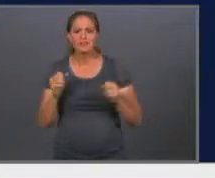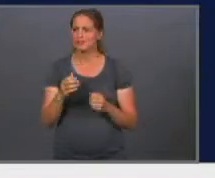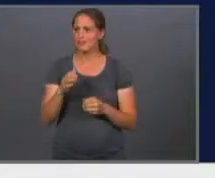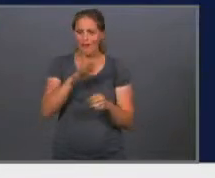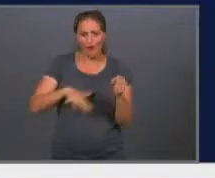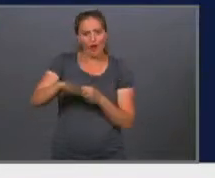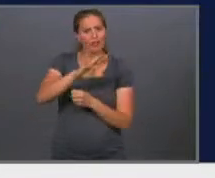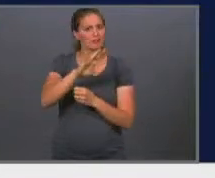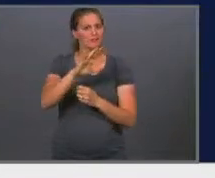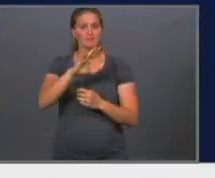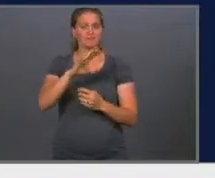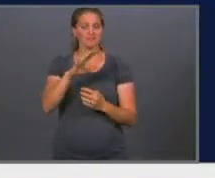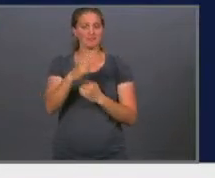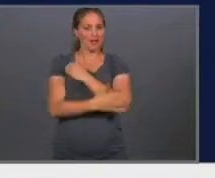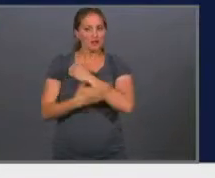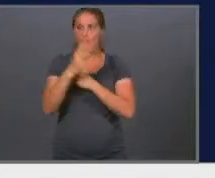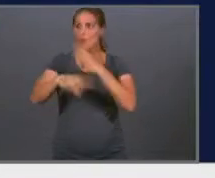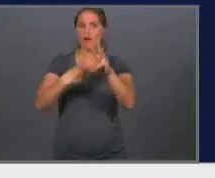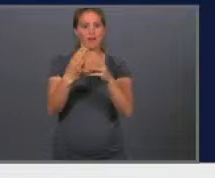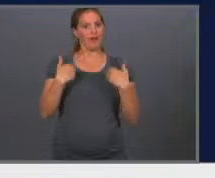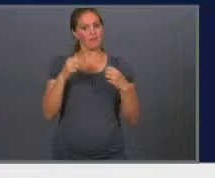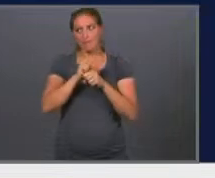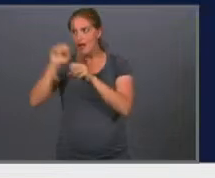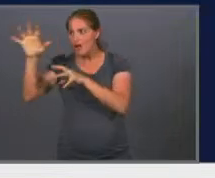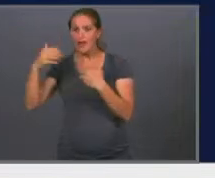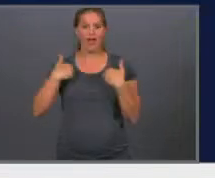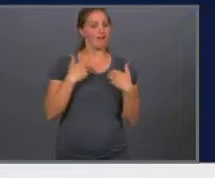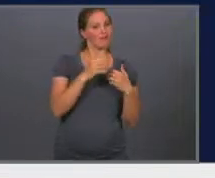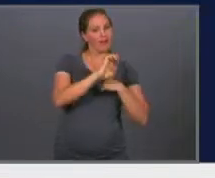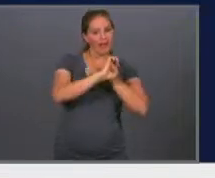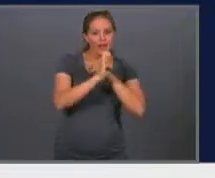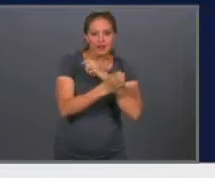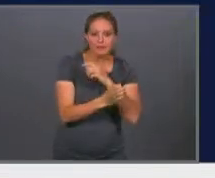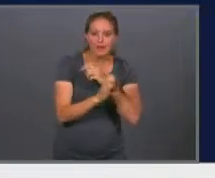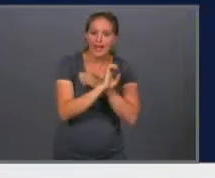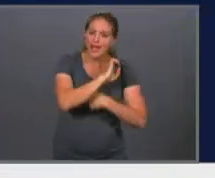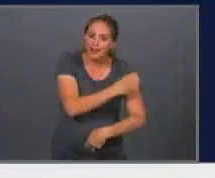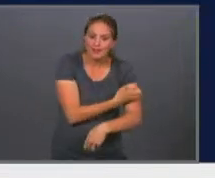the world even. You have an ag community. You have an energy community.